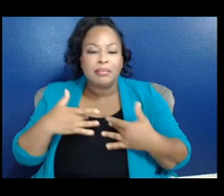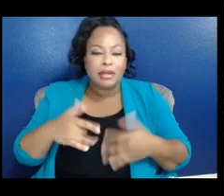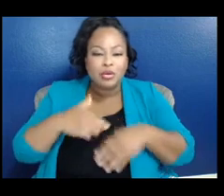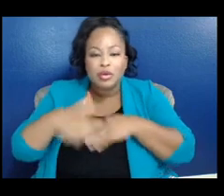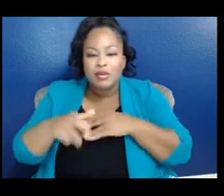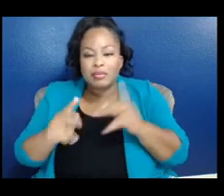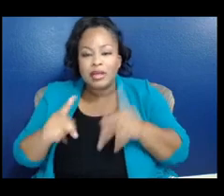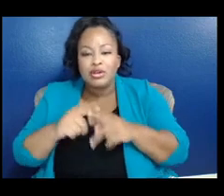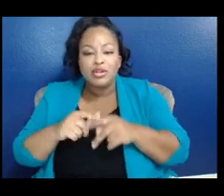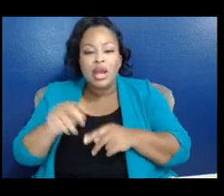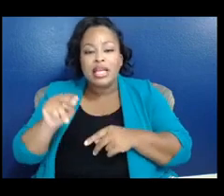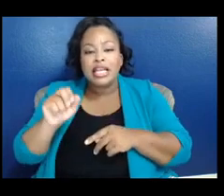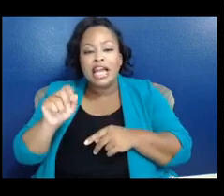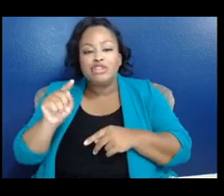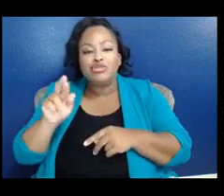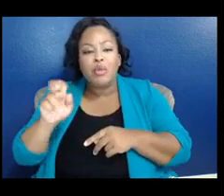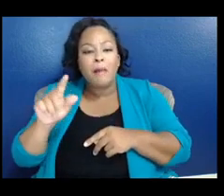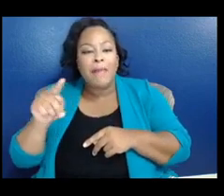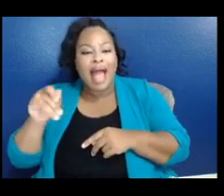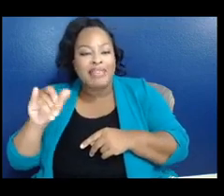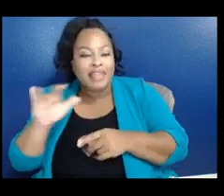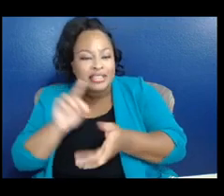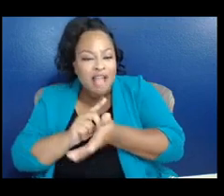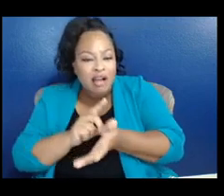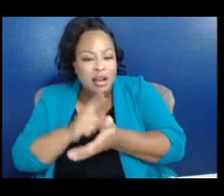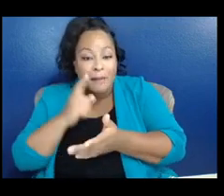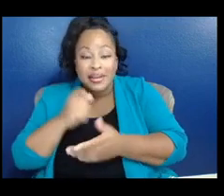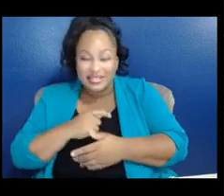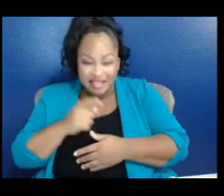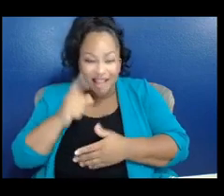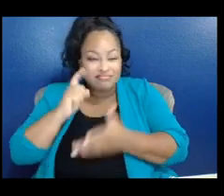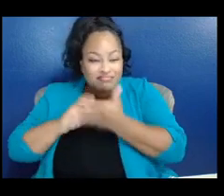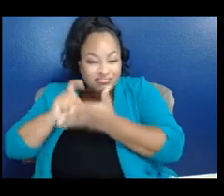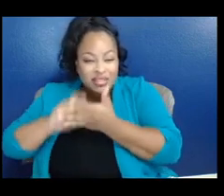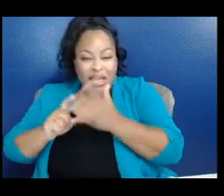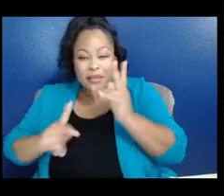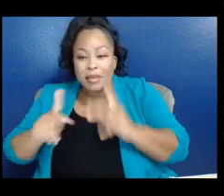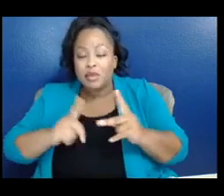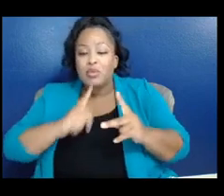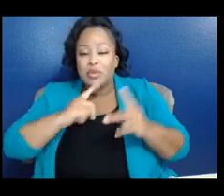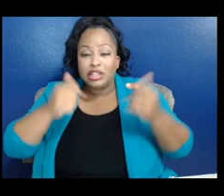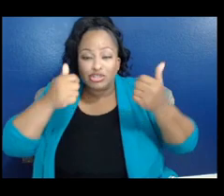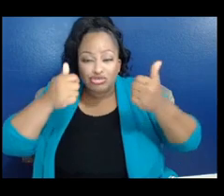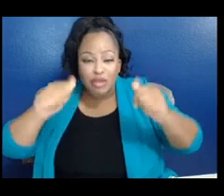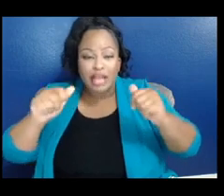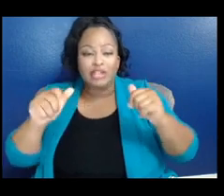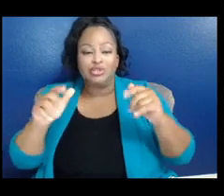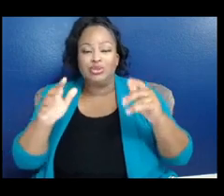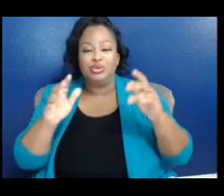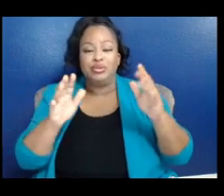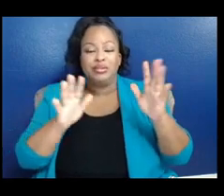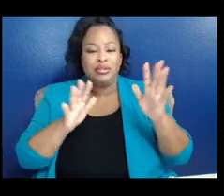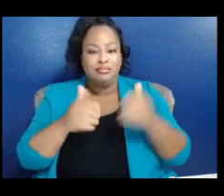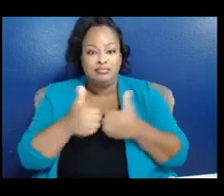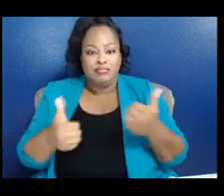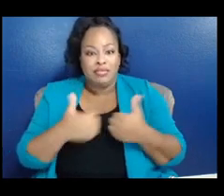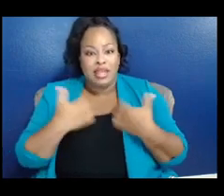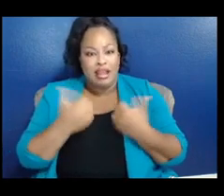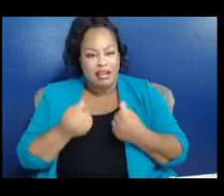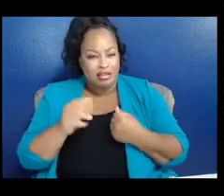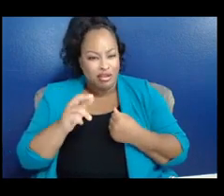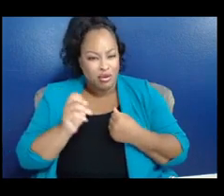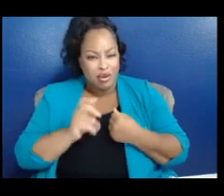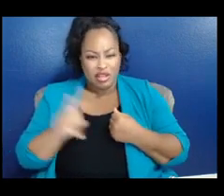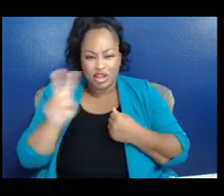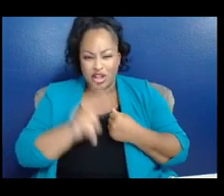to naturopathic, you know, doctors, because I just do see that people are really trying to segment their health care, right? They're like looking at their